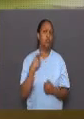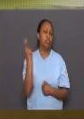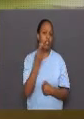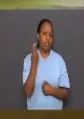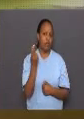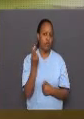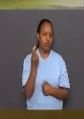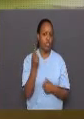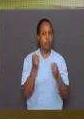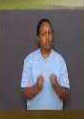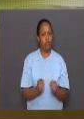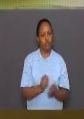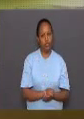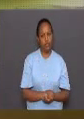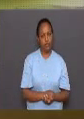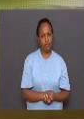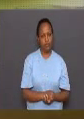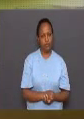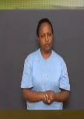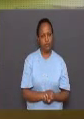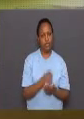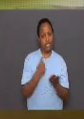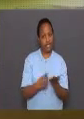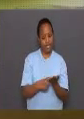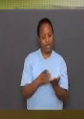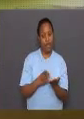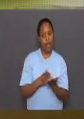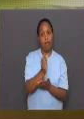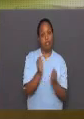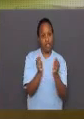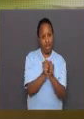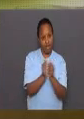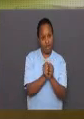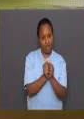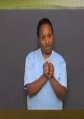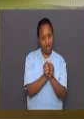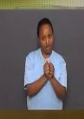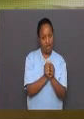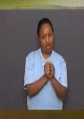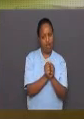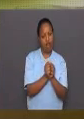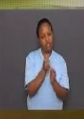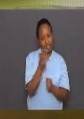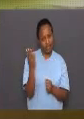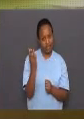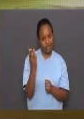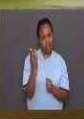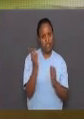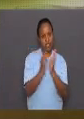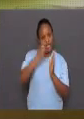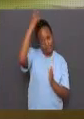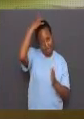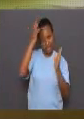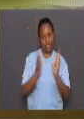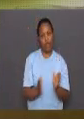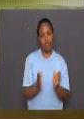to enjoy. Along with these rights, you have certain constitutional